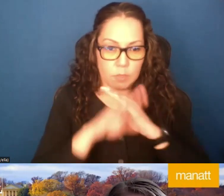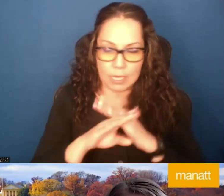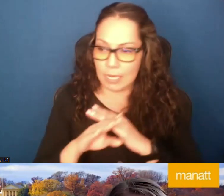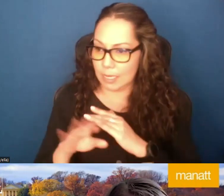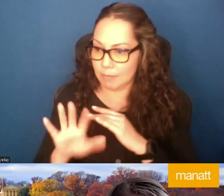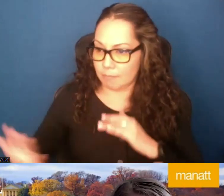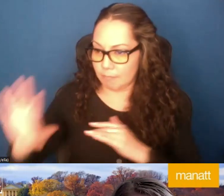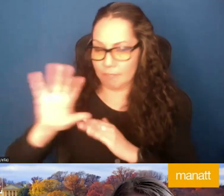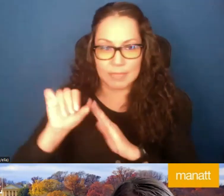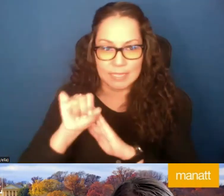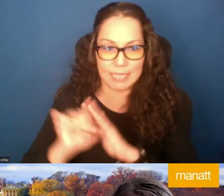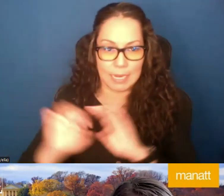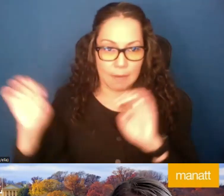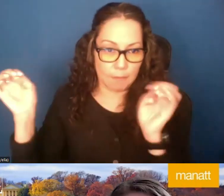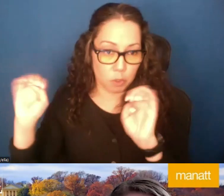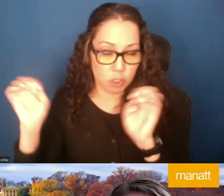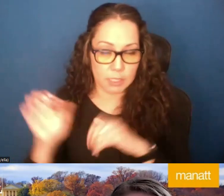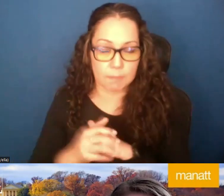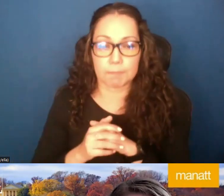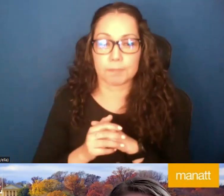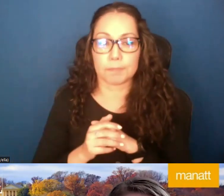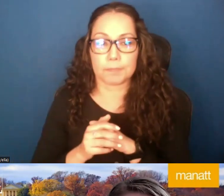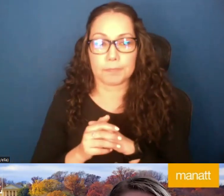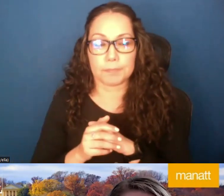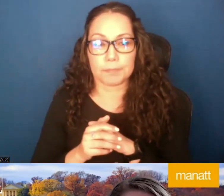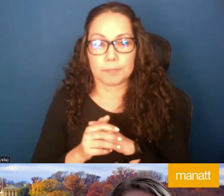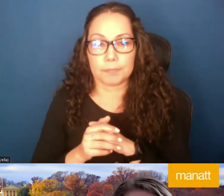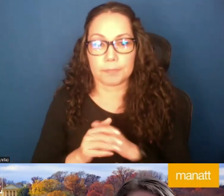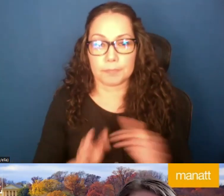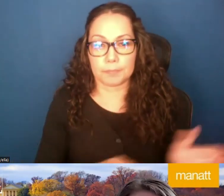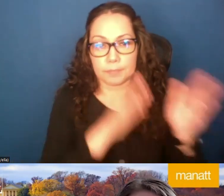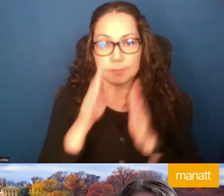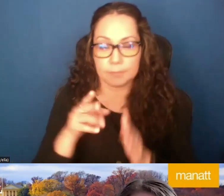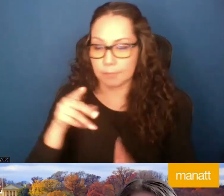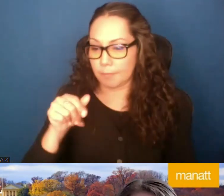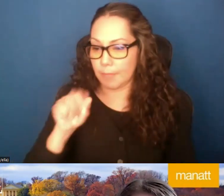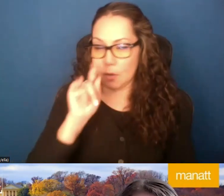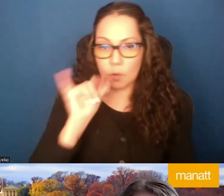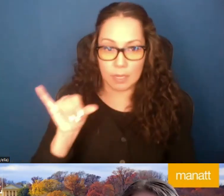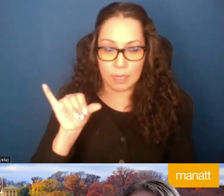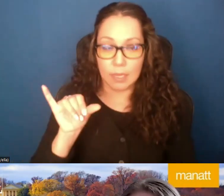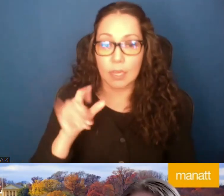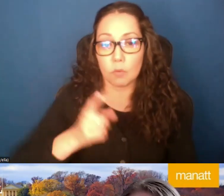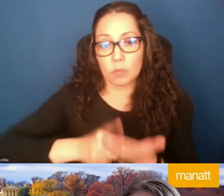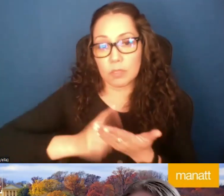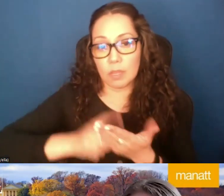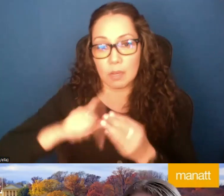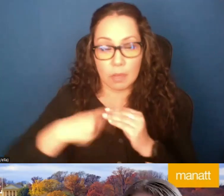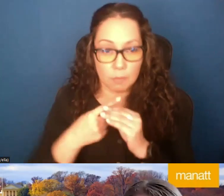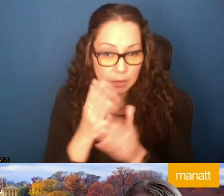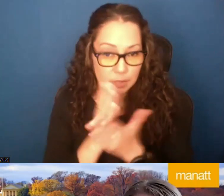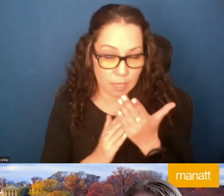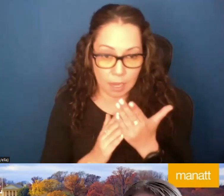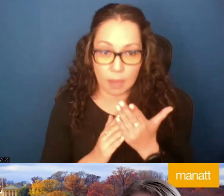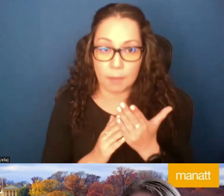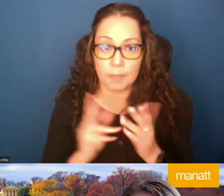We'll look at how states have approached parity. And specifically here, we'll look at how some state laws specify that visitors cannot be subject to